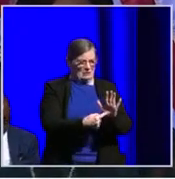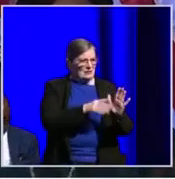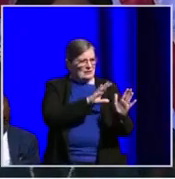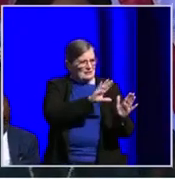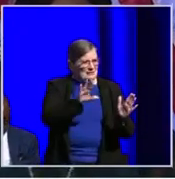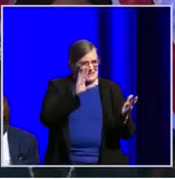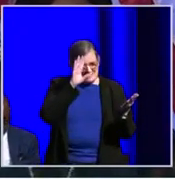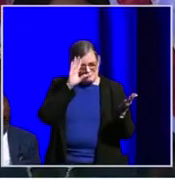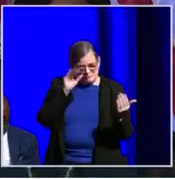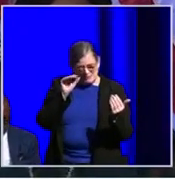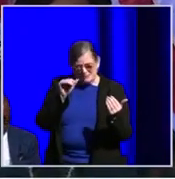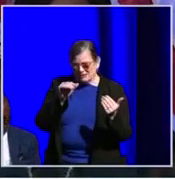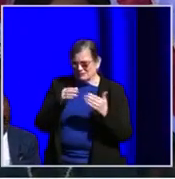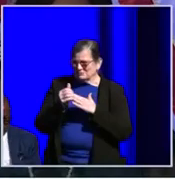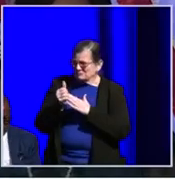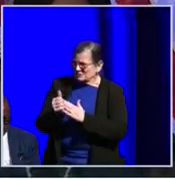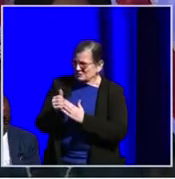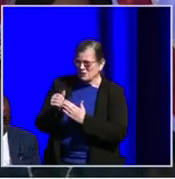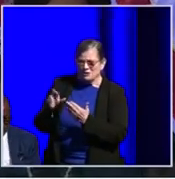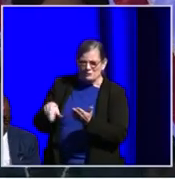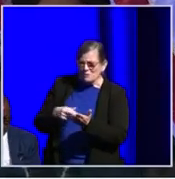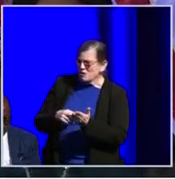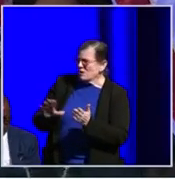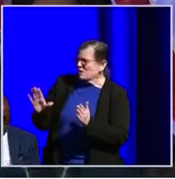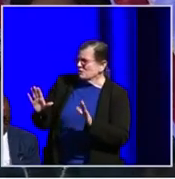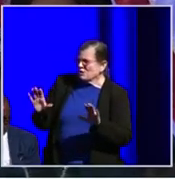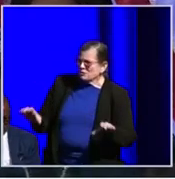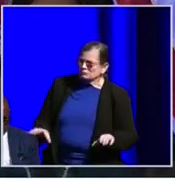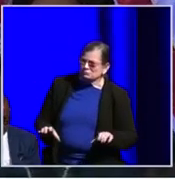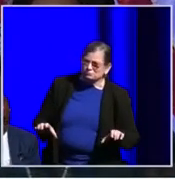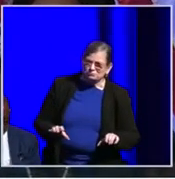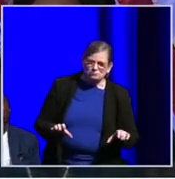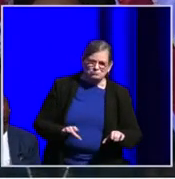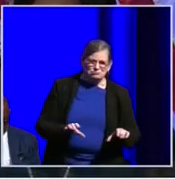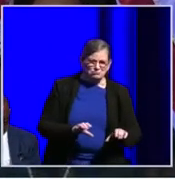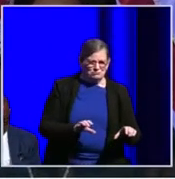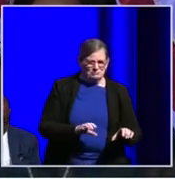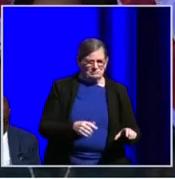lives. I'm humbled by the trust district